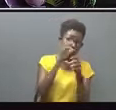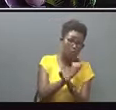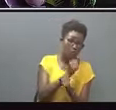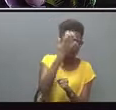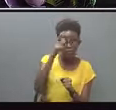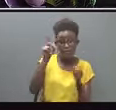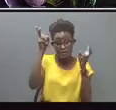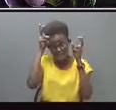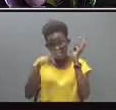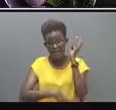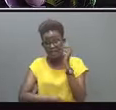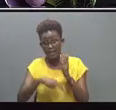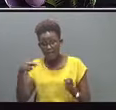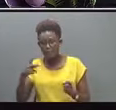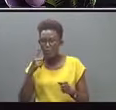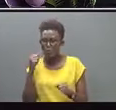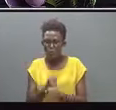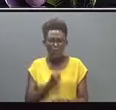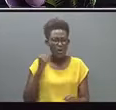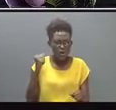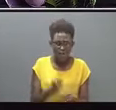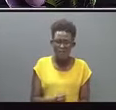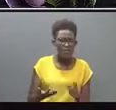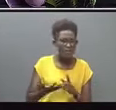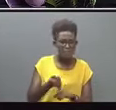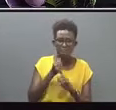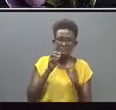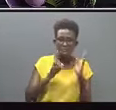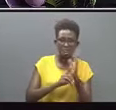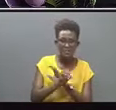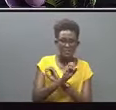been working and never making advancement.